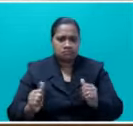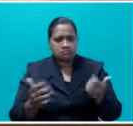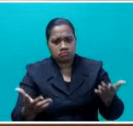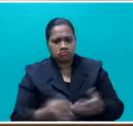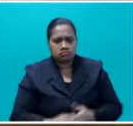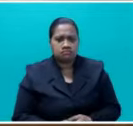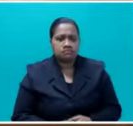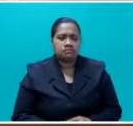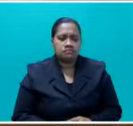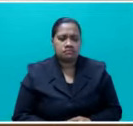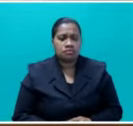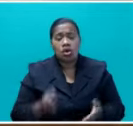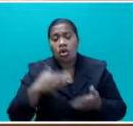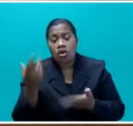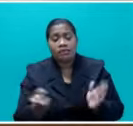Honorable